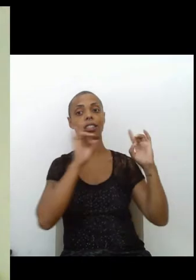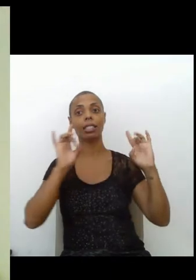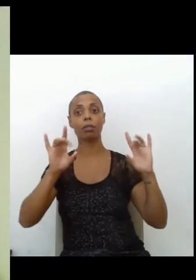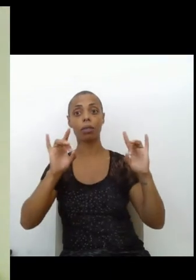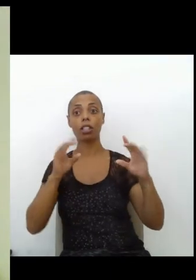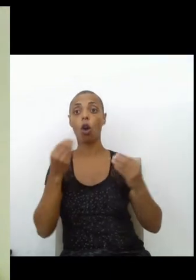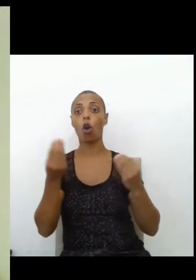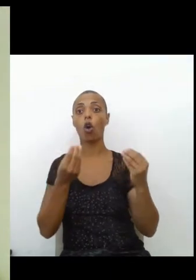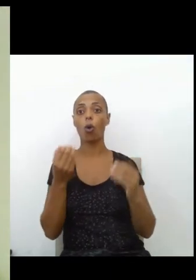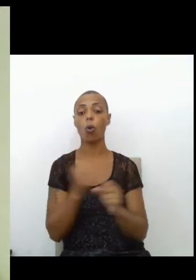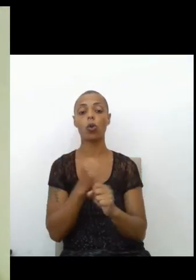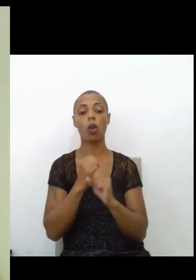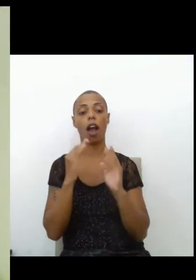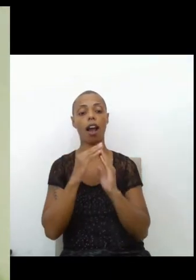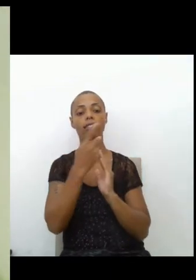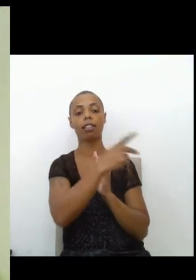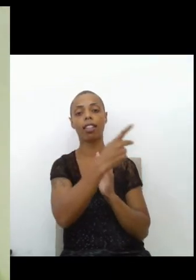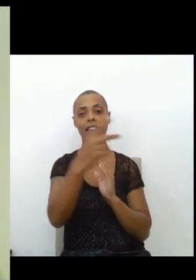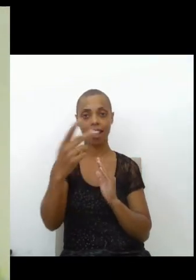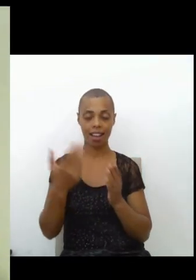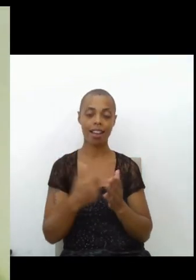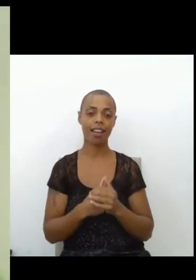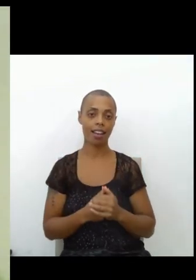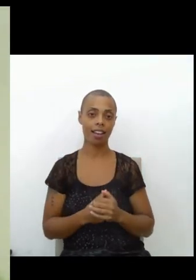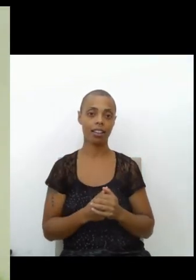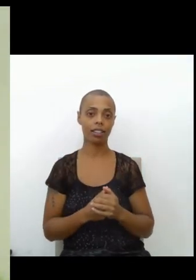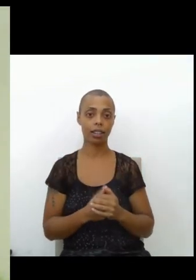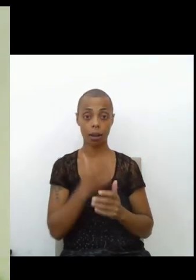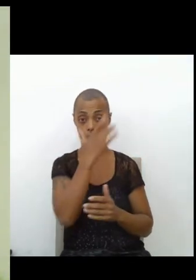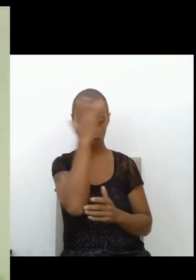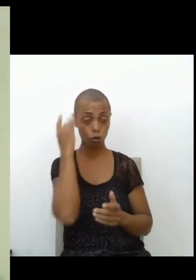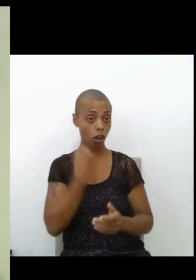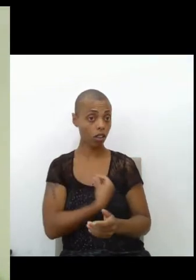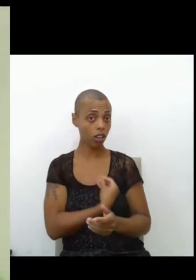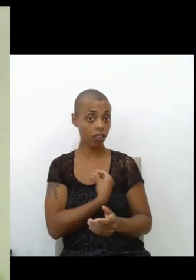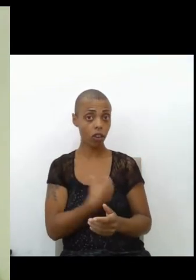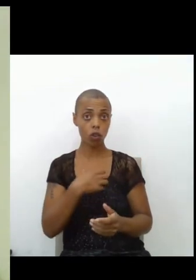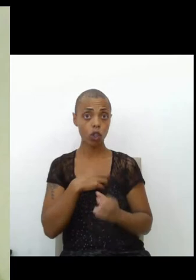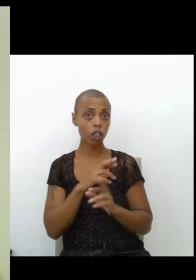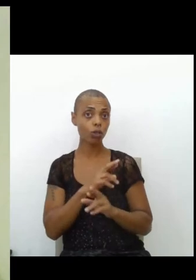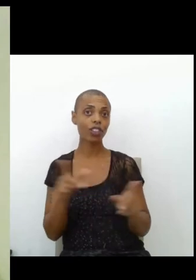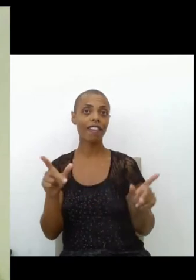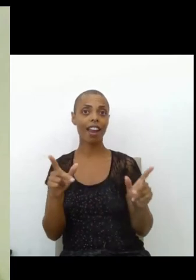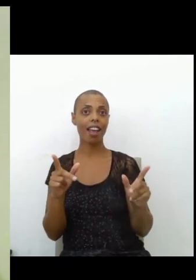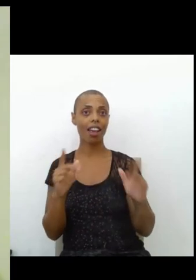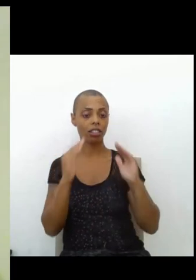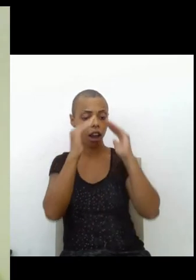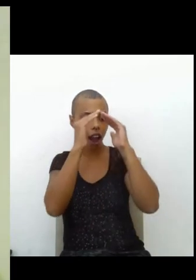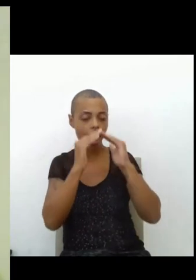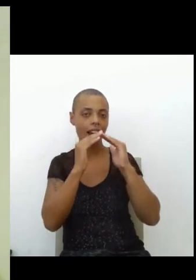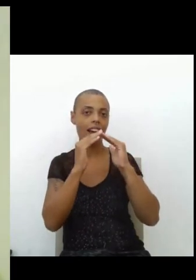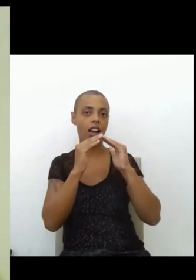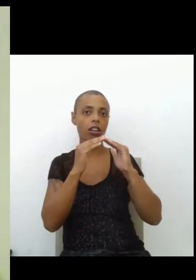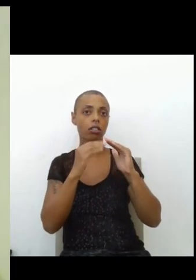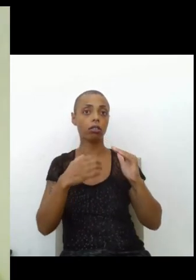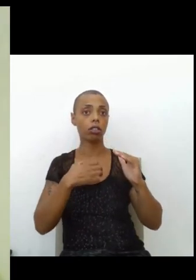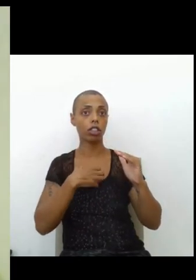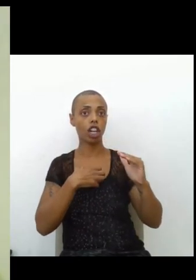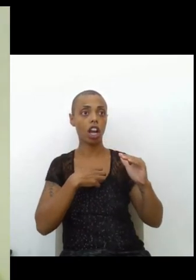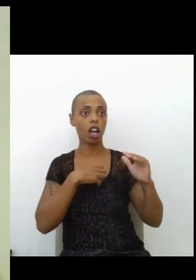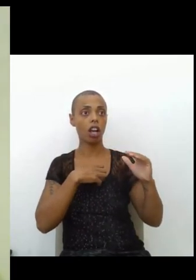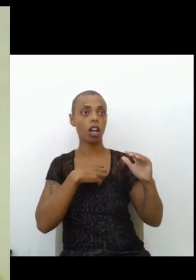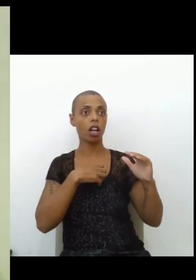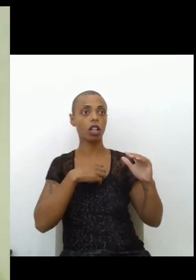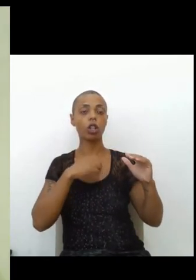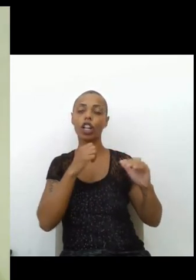another way of living than the than the typical or traditional family life so yes we we